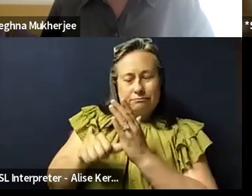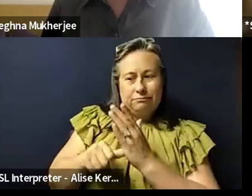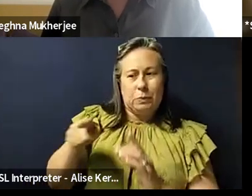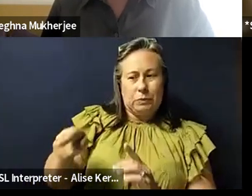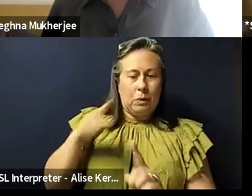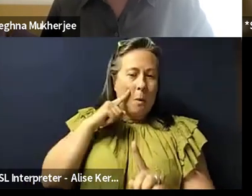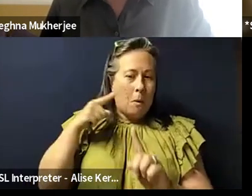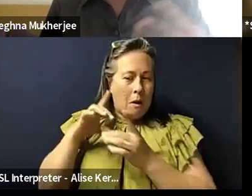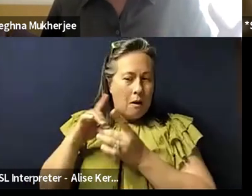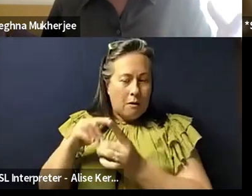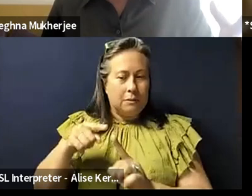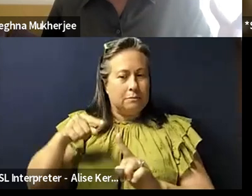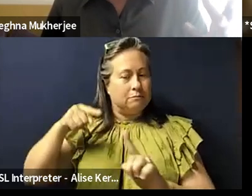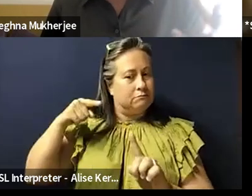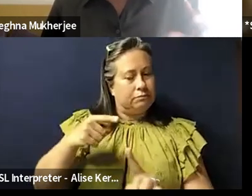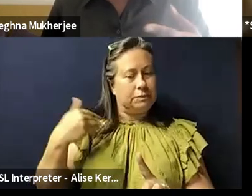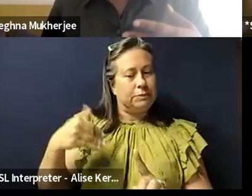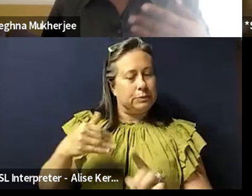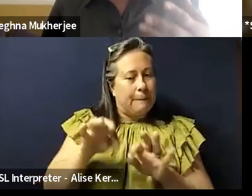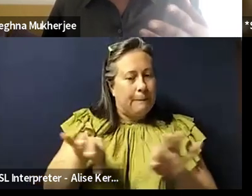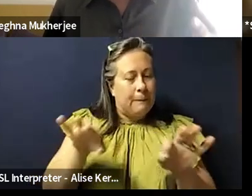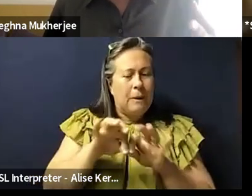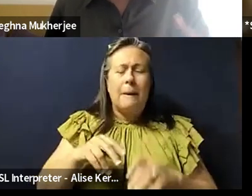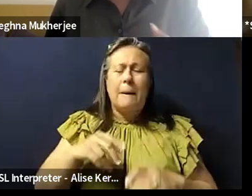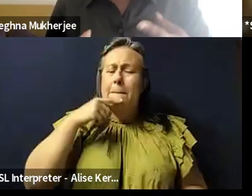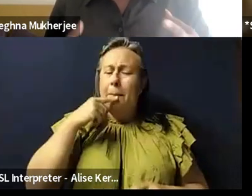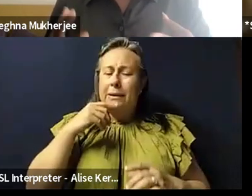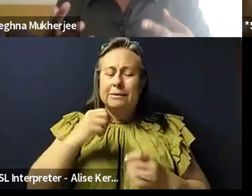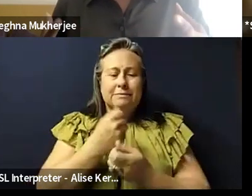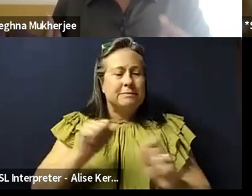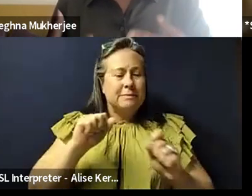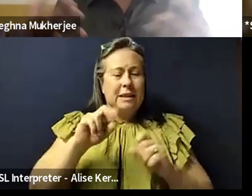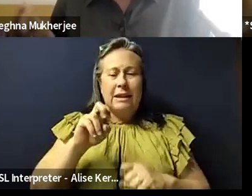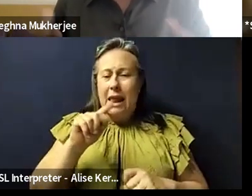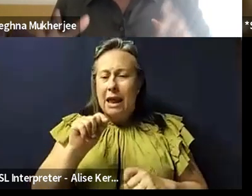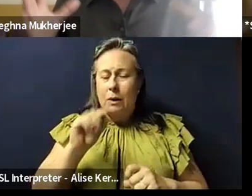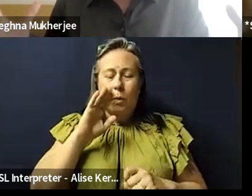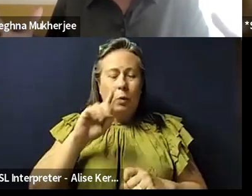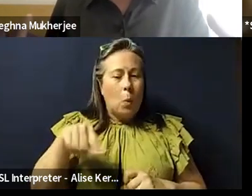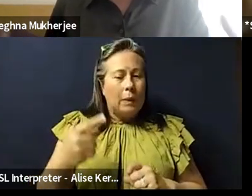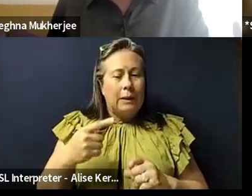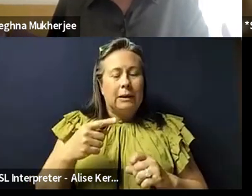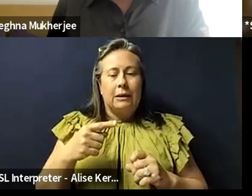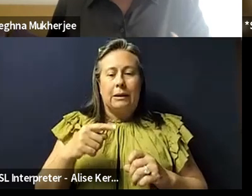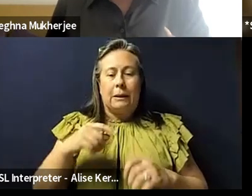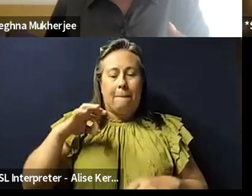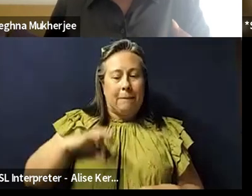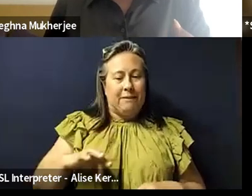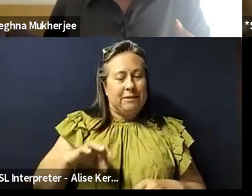the idea that, these public safety nets would really only benefit this, the disabled